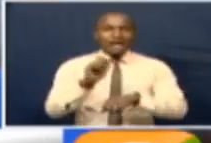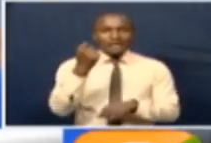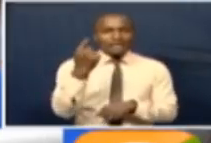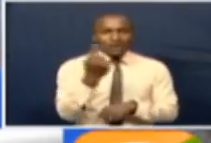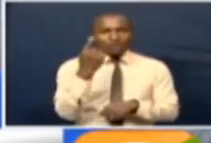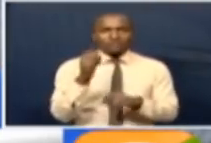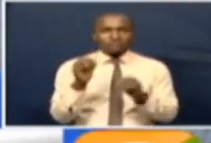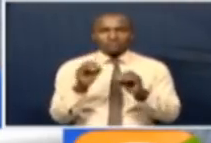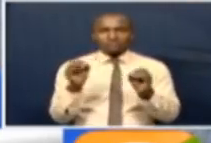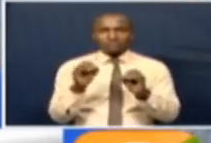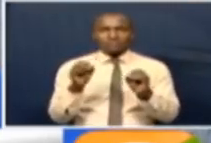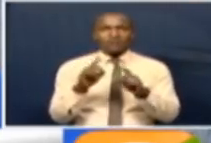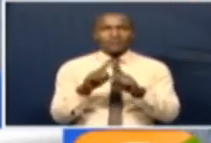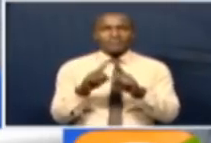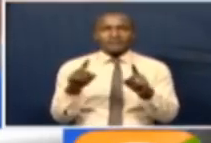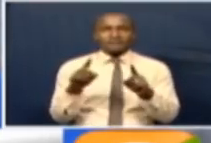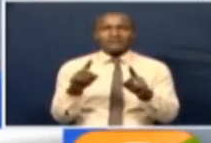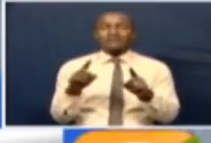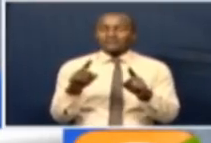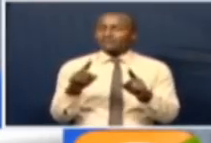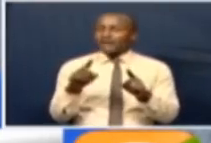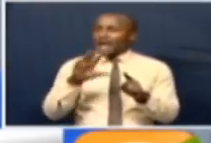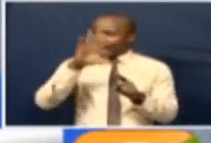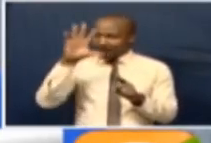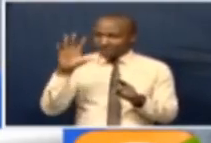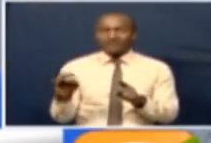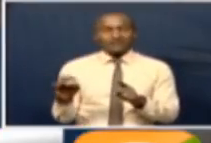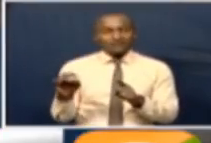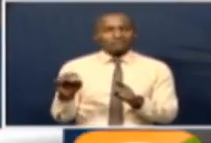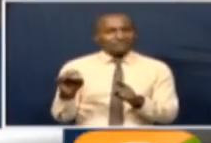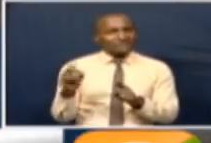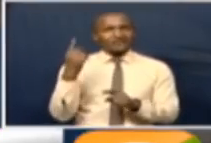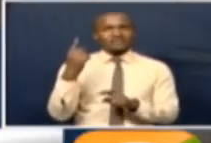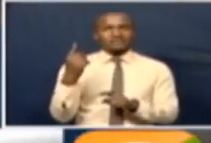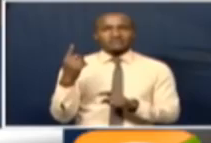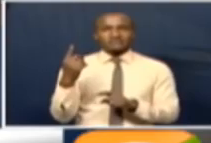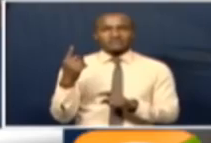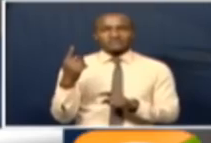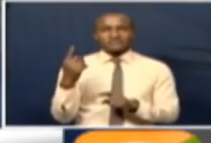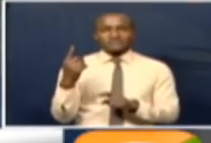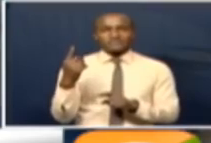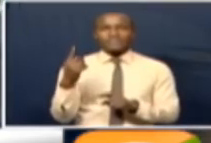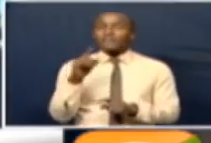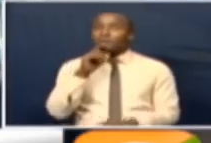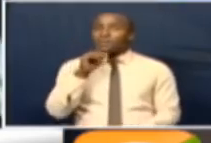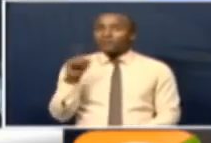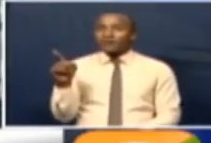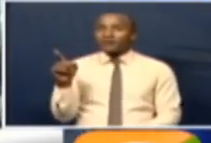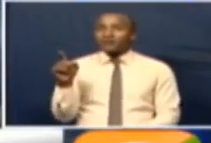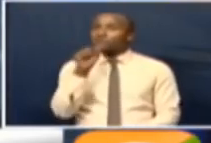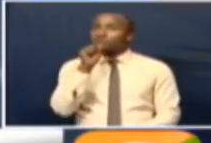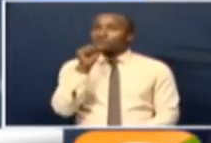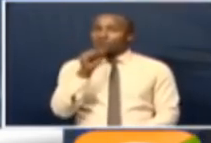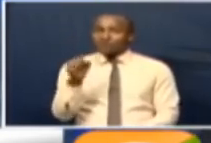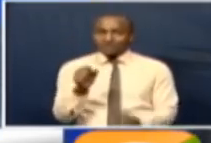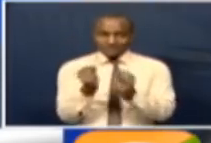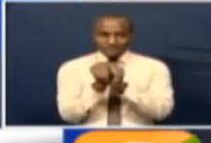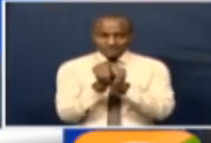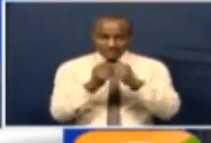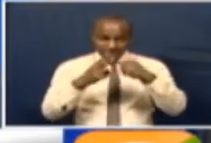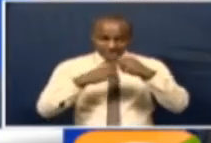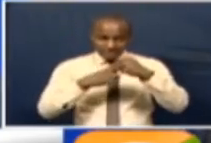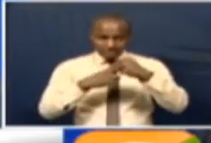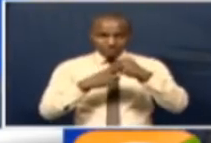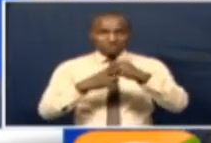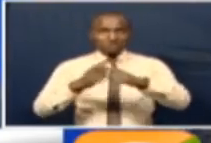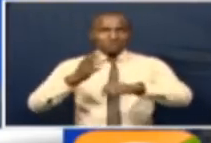but a huge region of the continent. Kijana huyu mwenye umri wa miaka 17